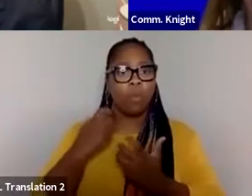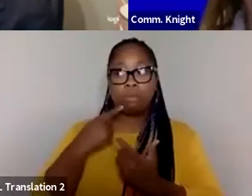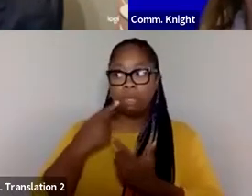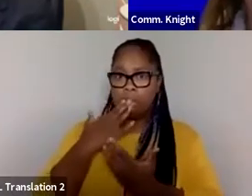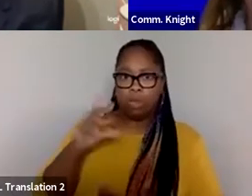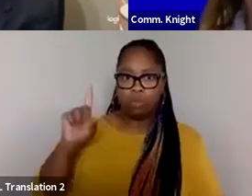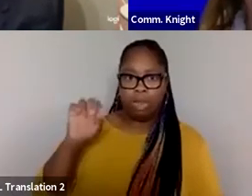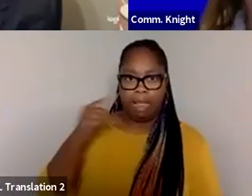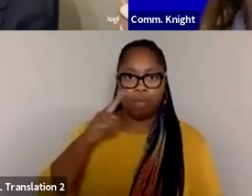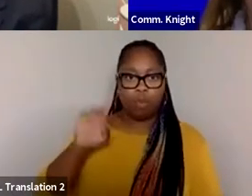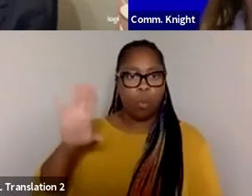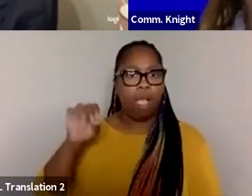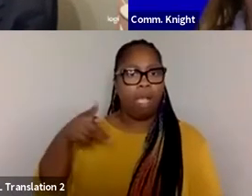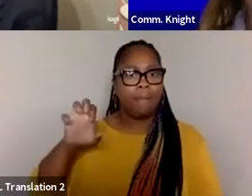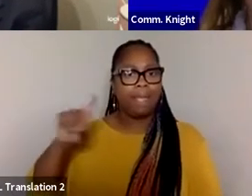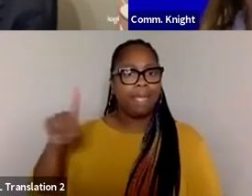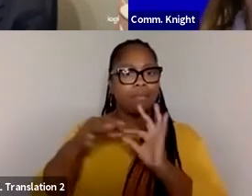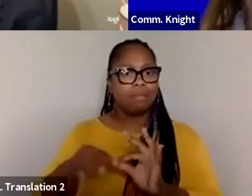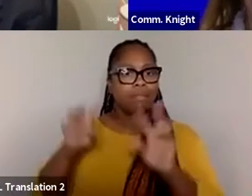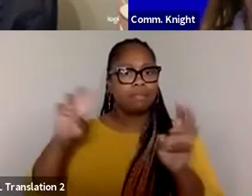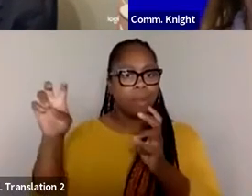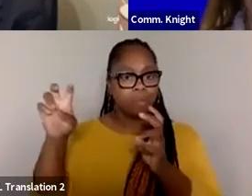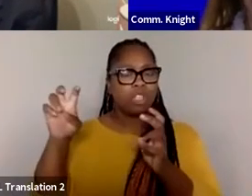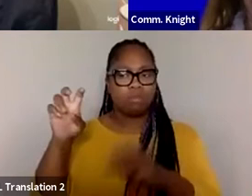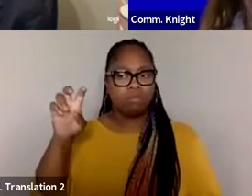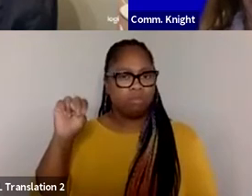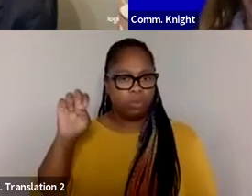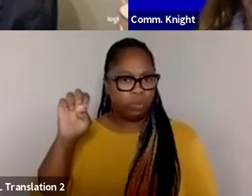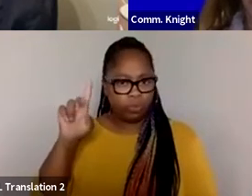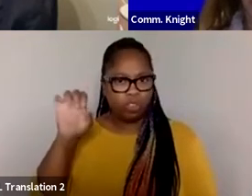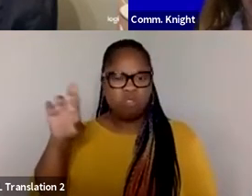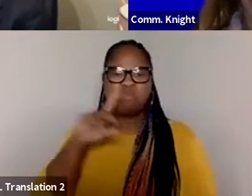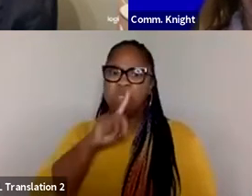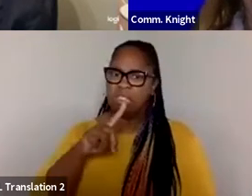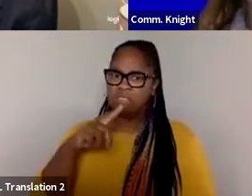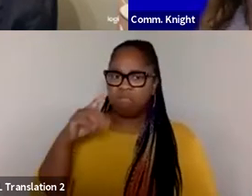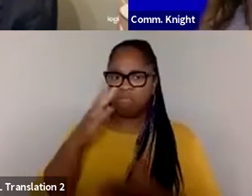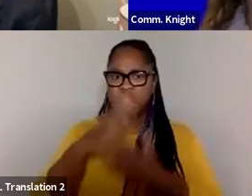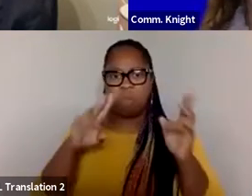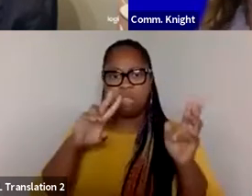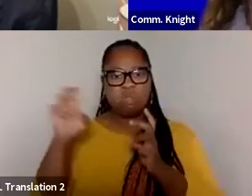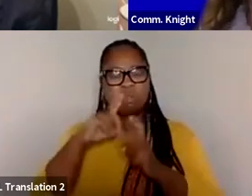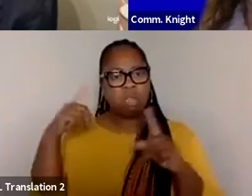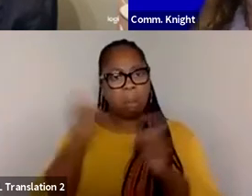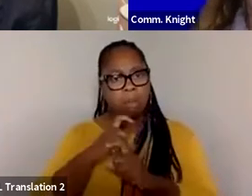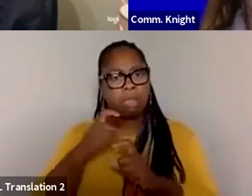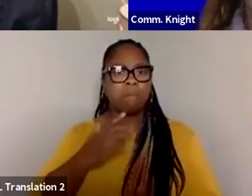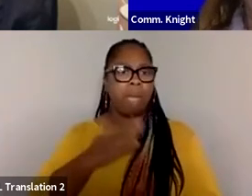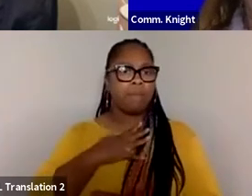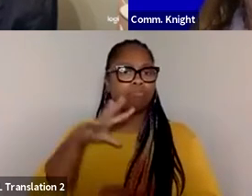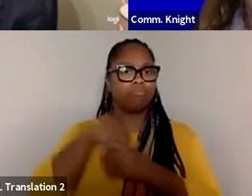recent op-ed on the subject of ULURP. I think there's some complicated issues to think through, and I'm glad you're part of the discussion. Thank you very